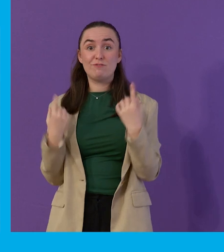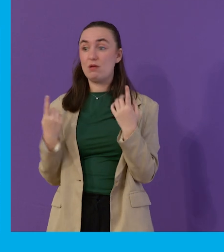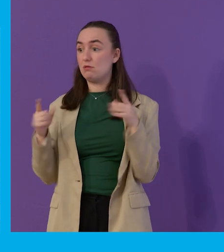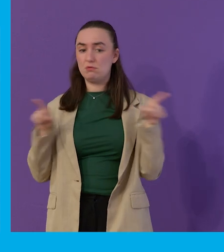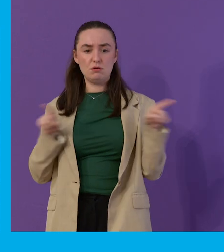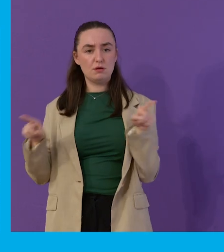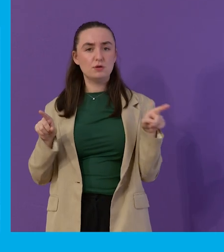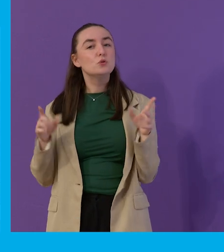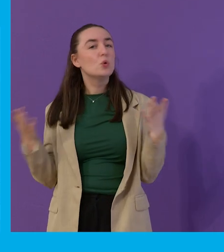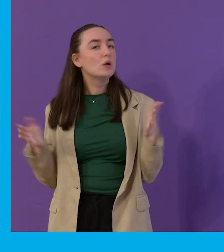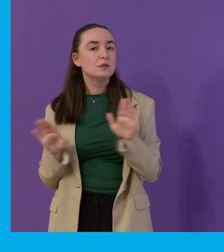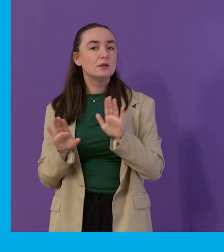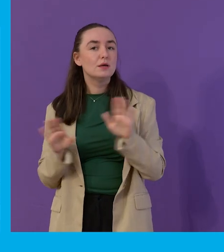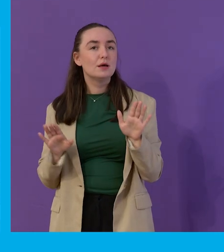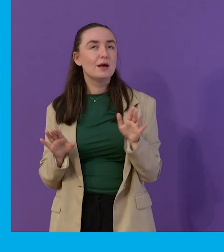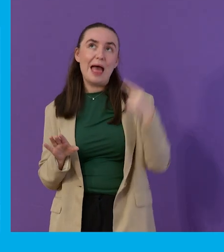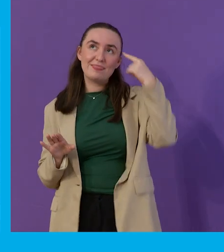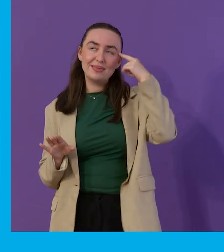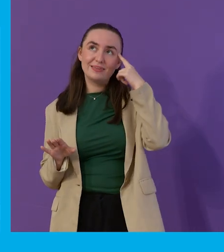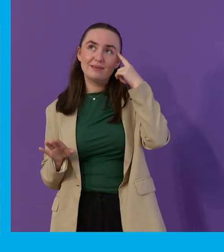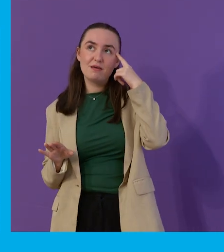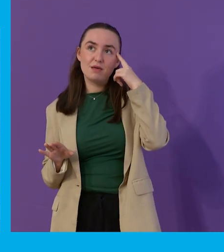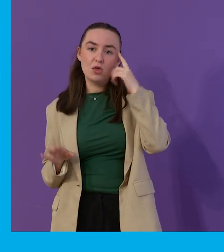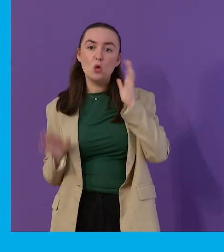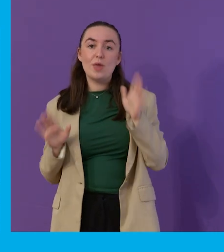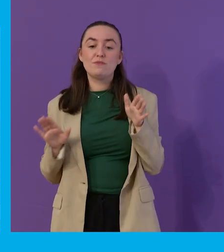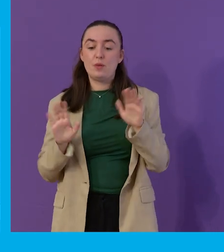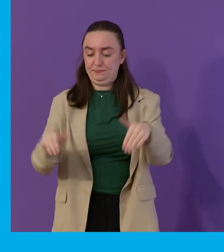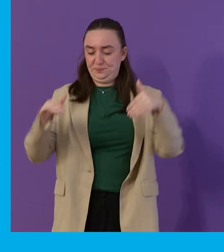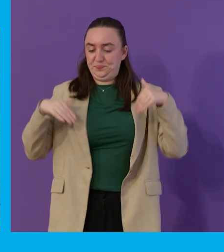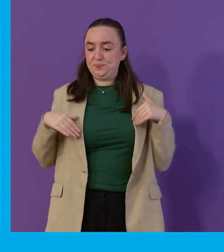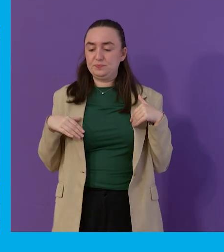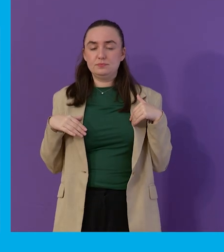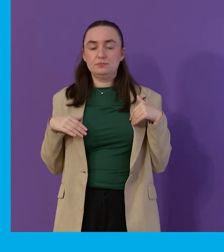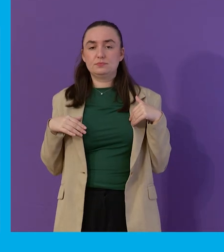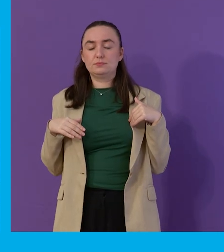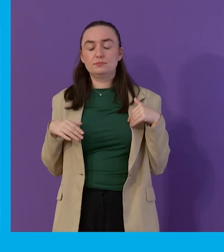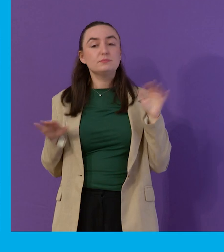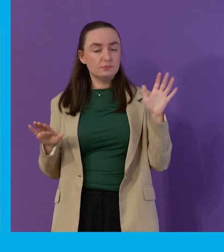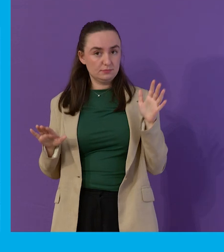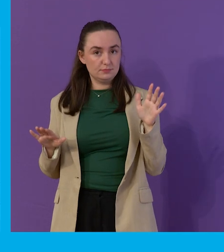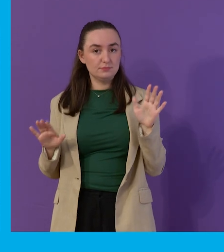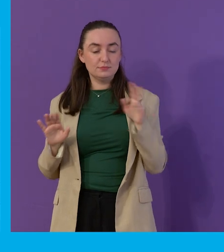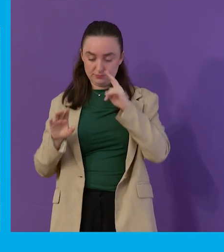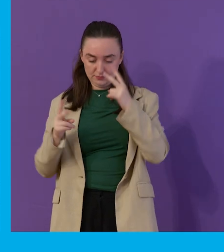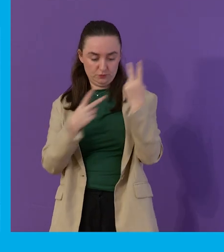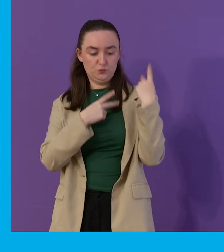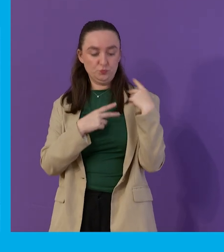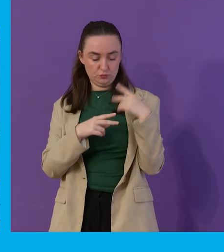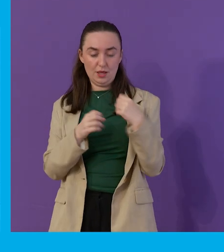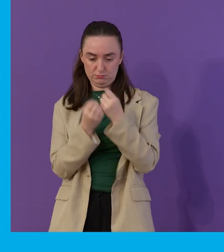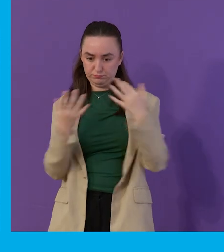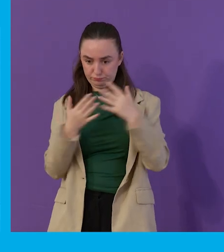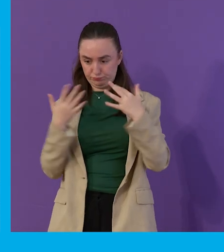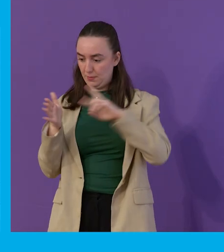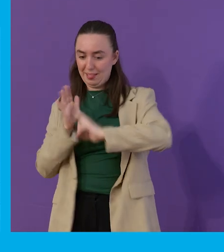no, I feel like we need to kind of like take a step back, take a bit of time out and look at all the different plans that